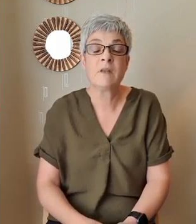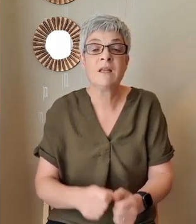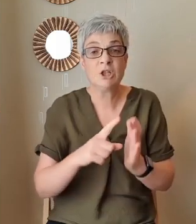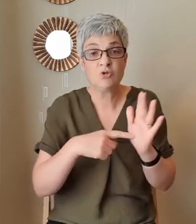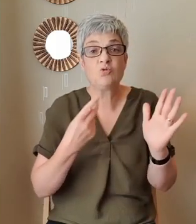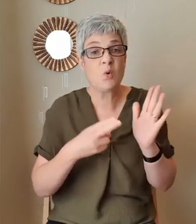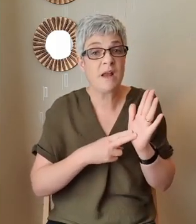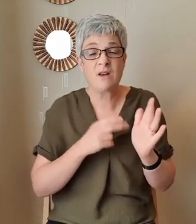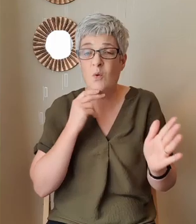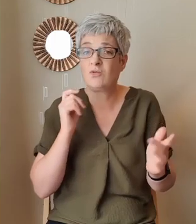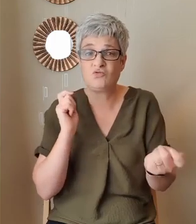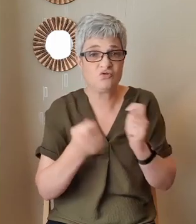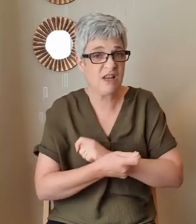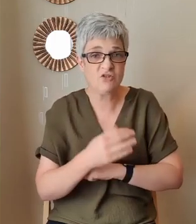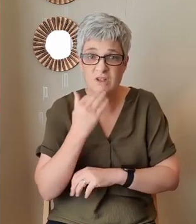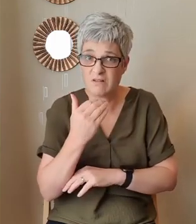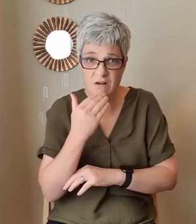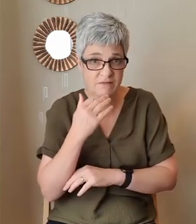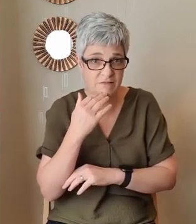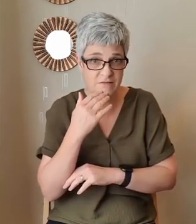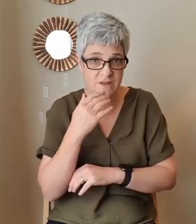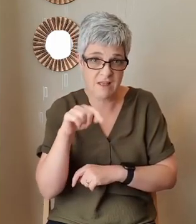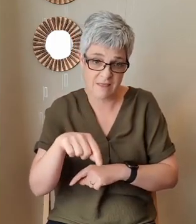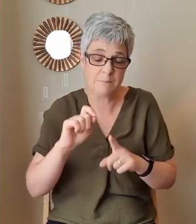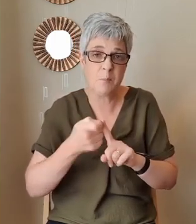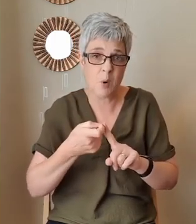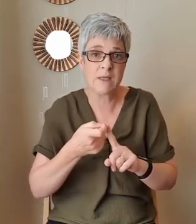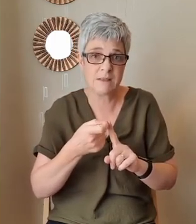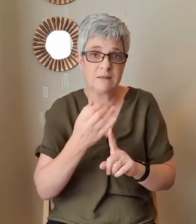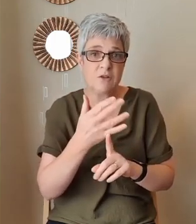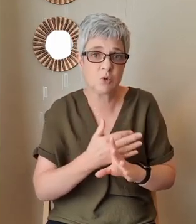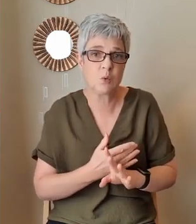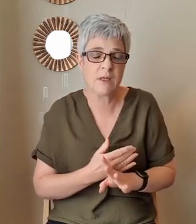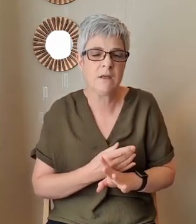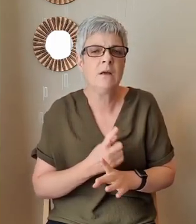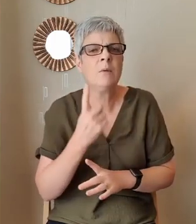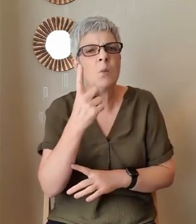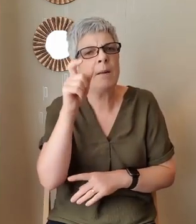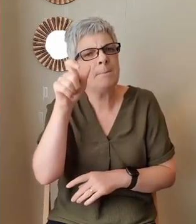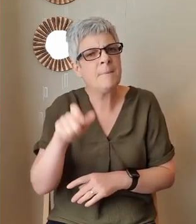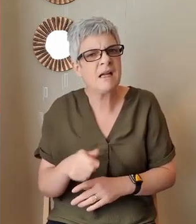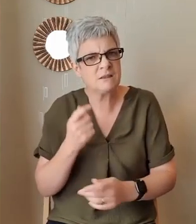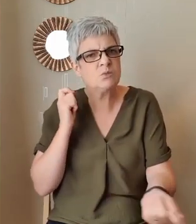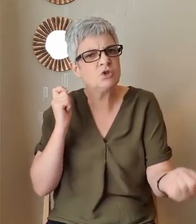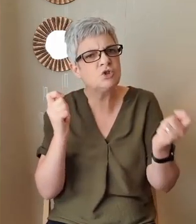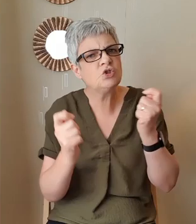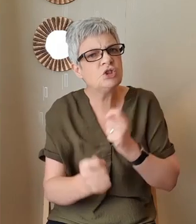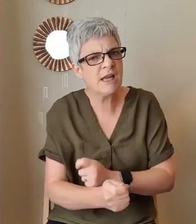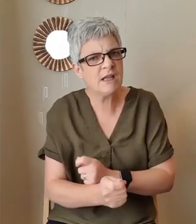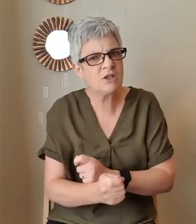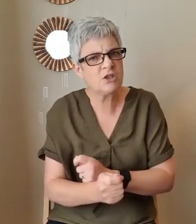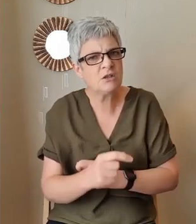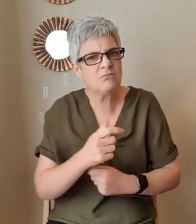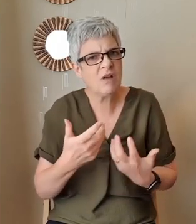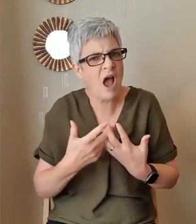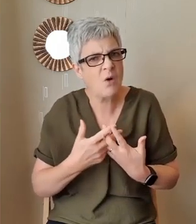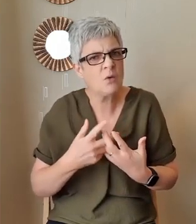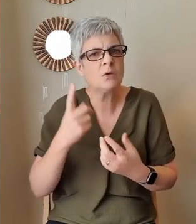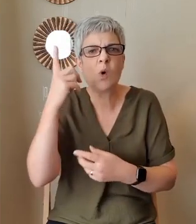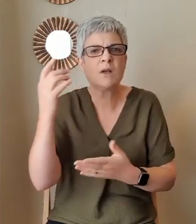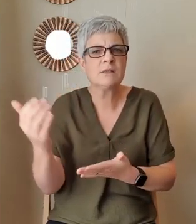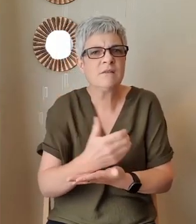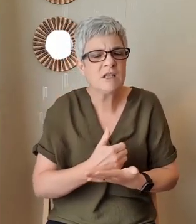Now, Jonah wasn't changed enough by this point in the story, but one person who was changed by the grace of God, the salvation of God, was